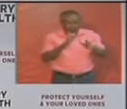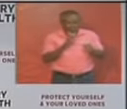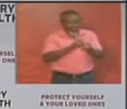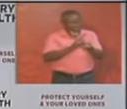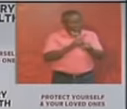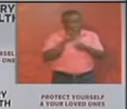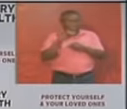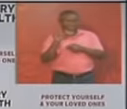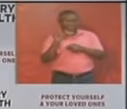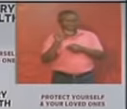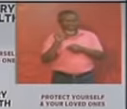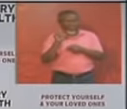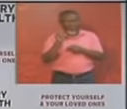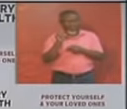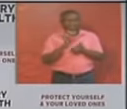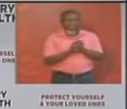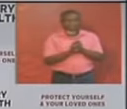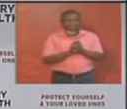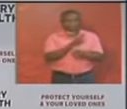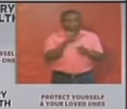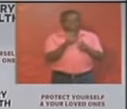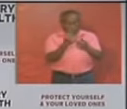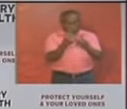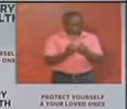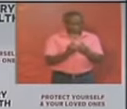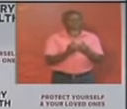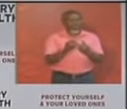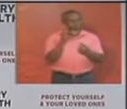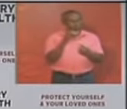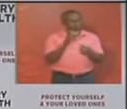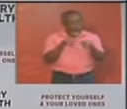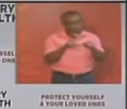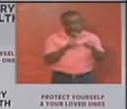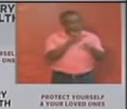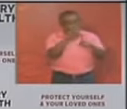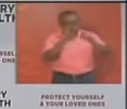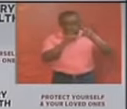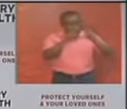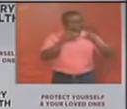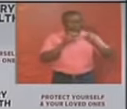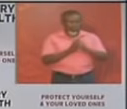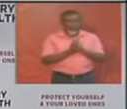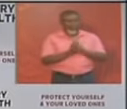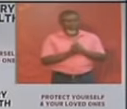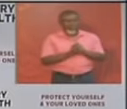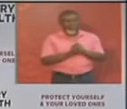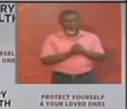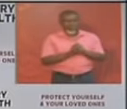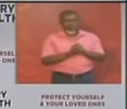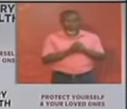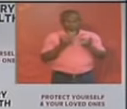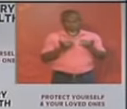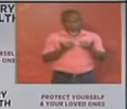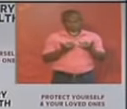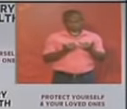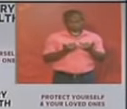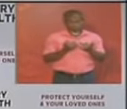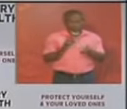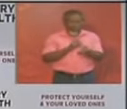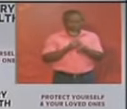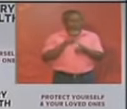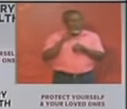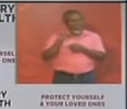Mitchell. And when we come back, I do recognize that we have questions from TV6 and Express. So we go to Dr. Mitchell and then we will come